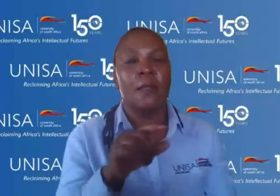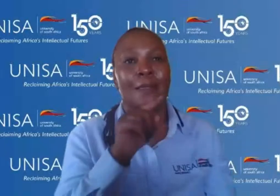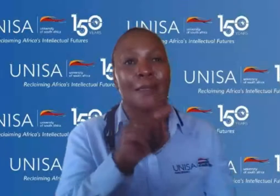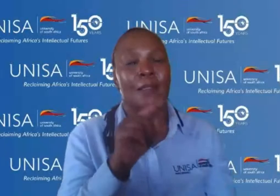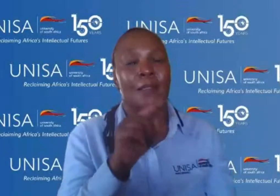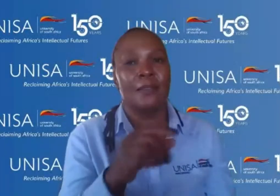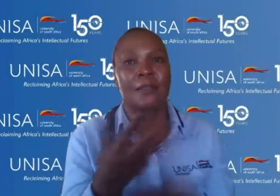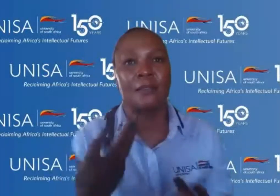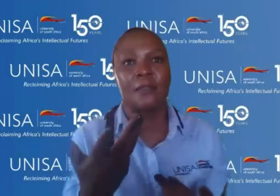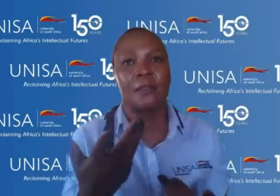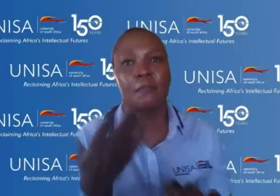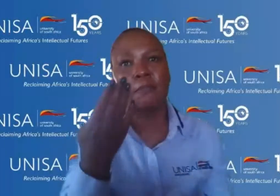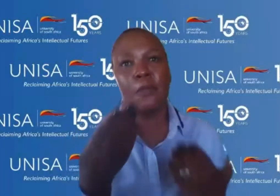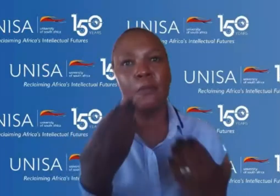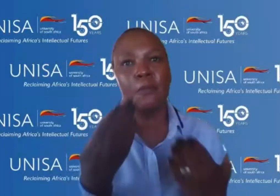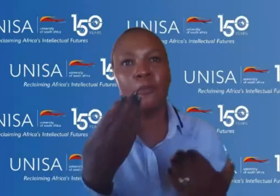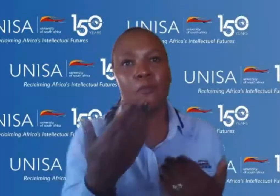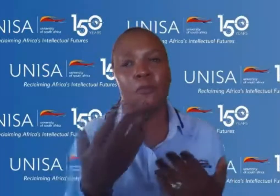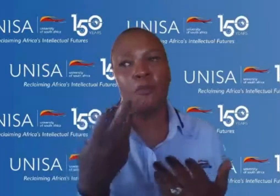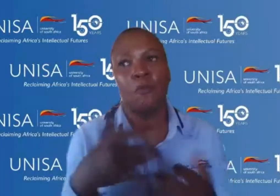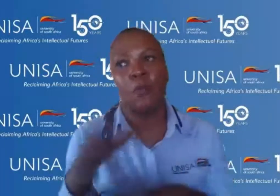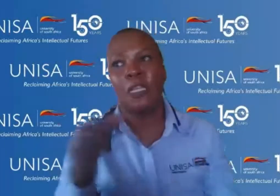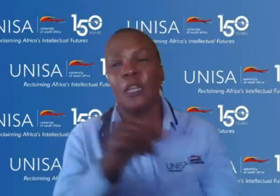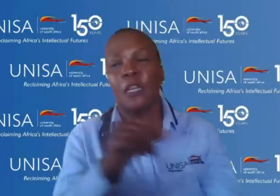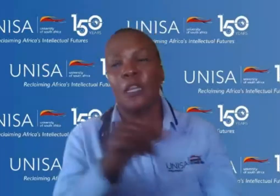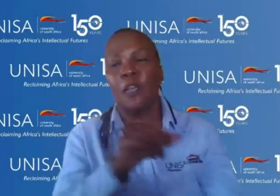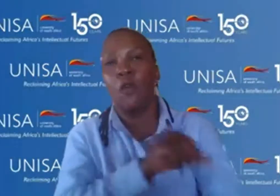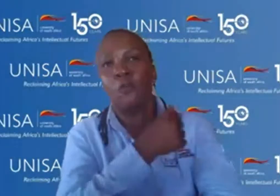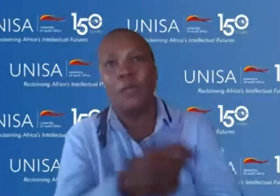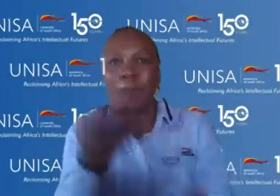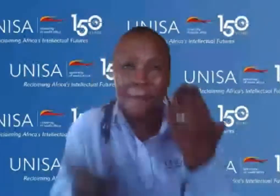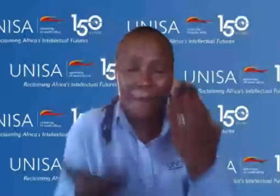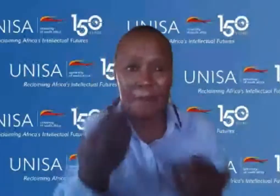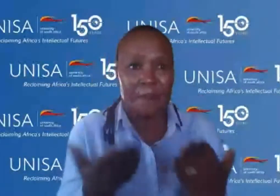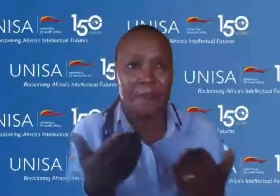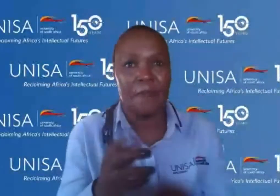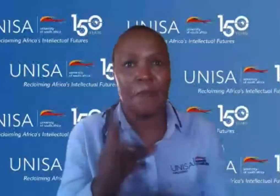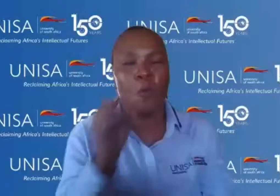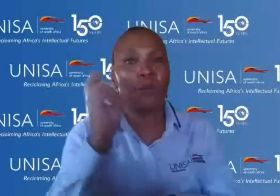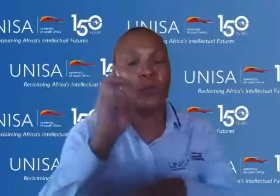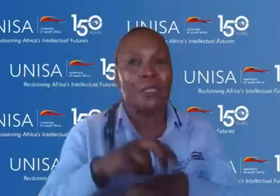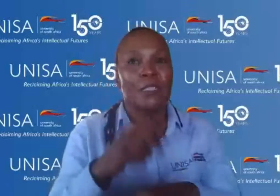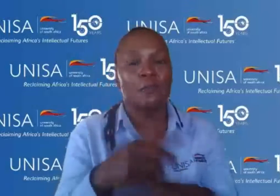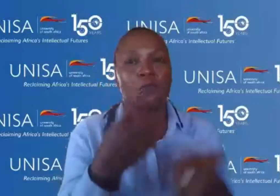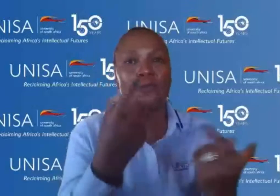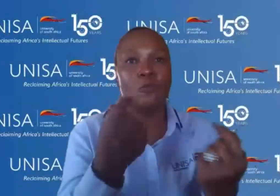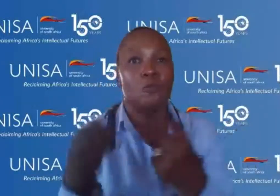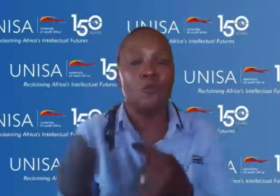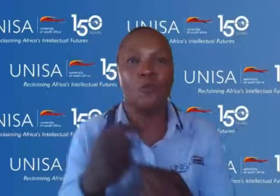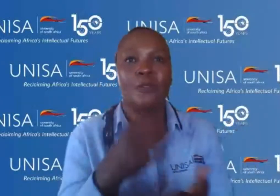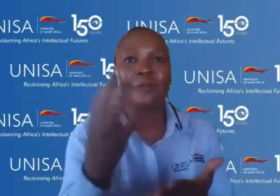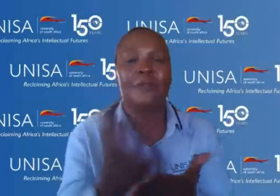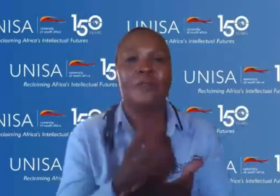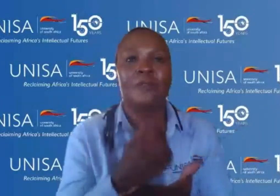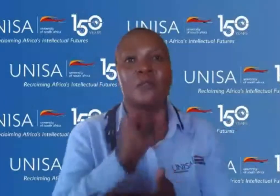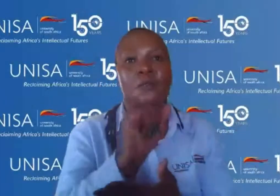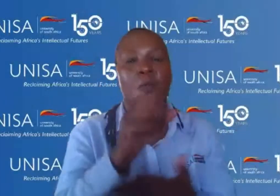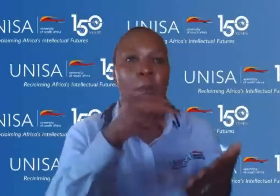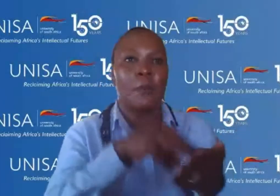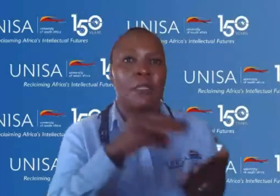have been admitted to a hospital. So what you need to do, just take your medical